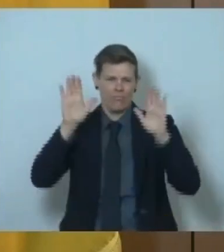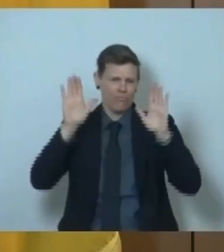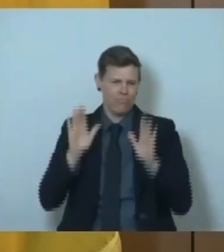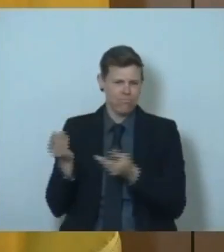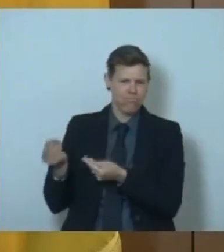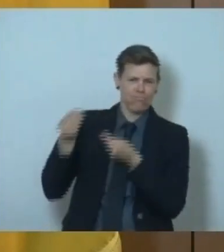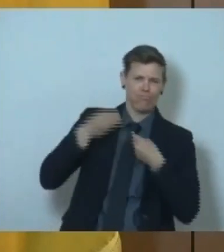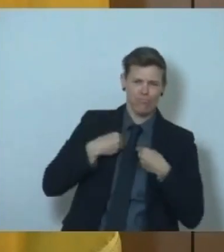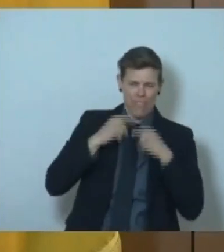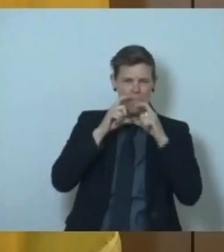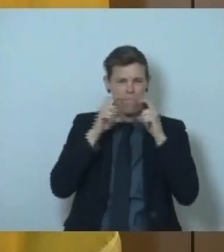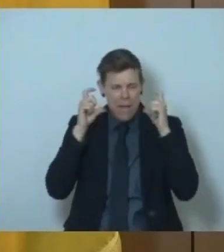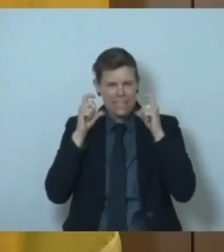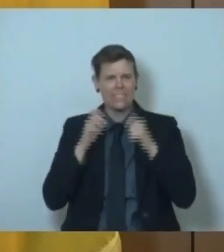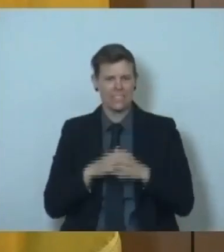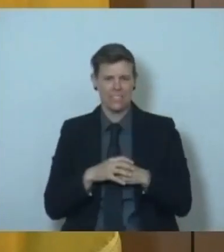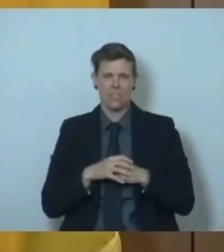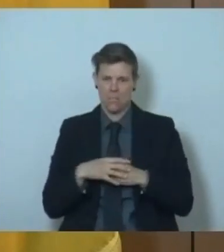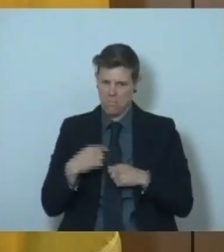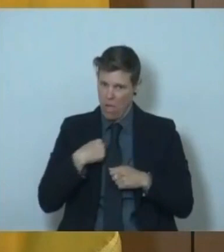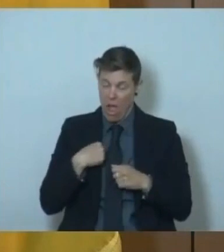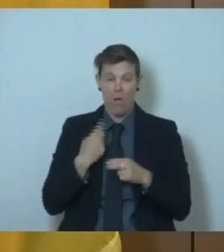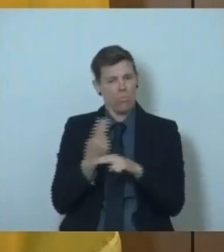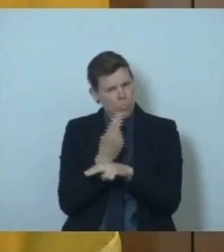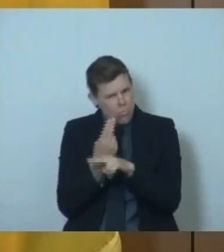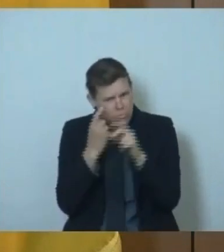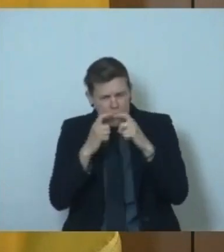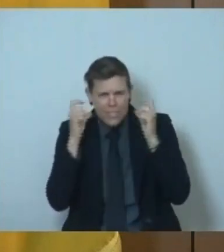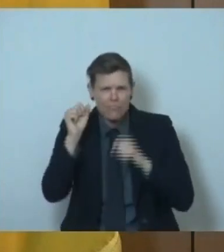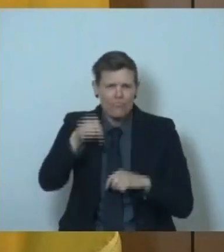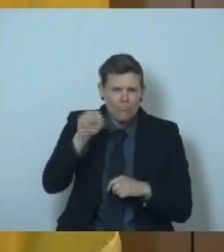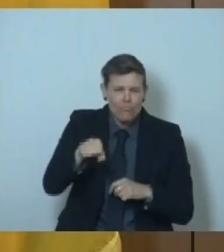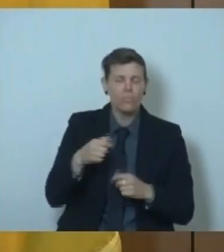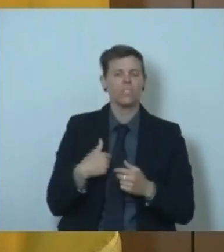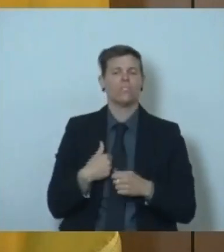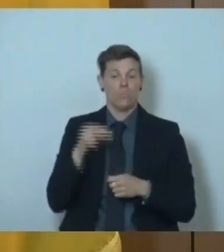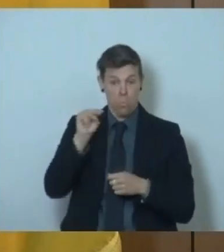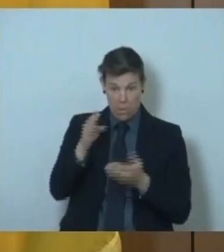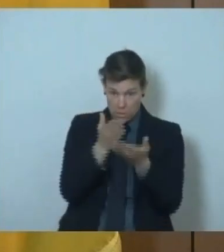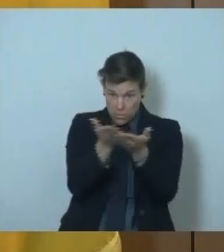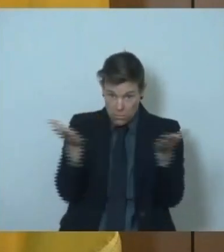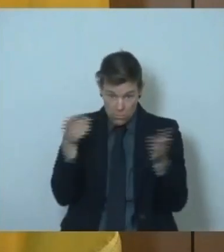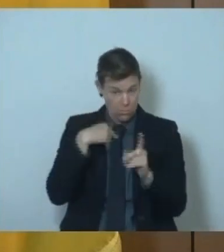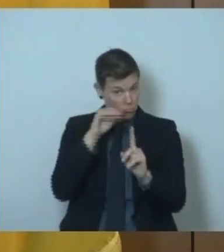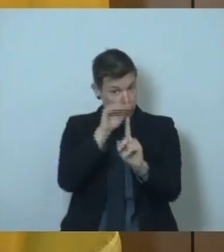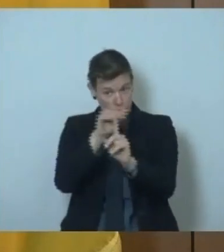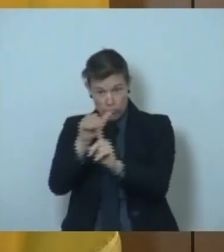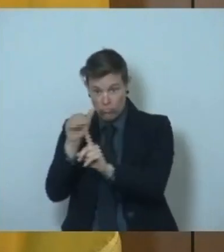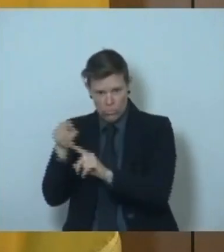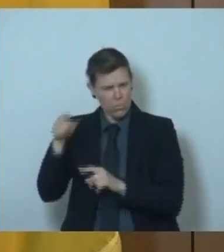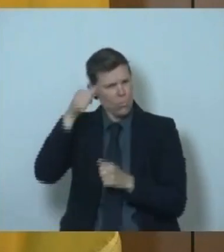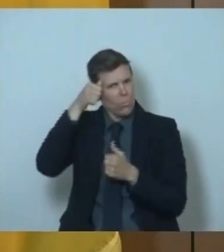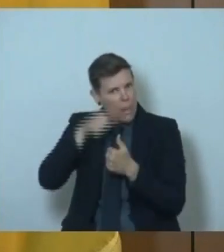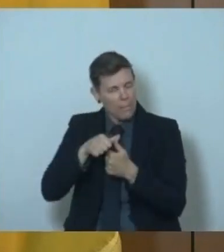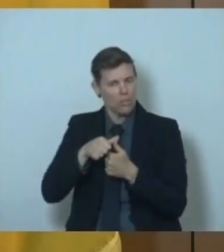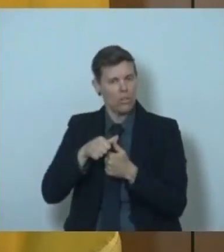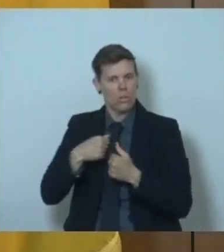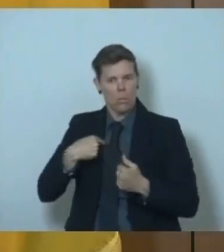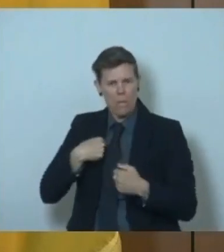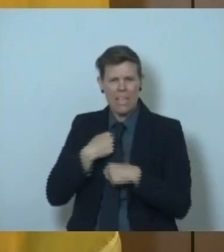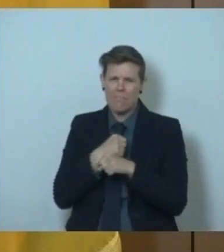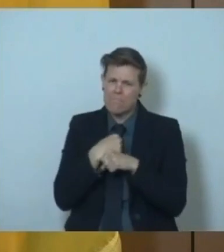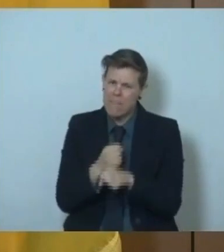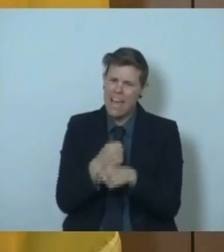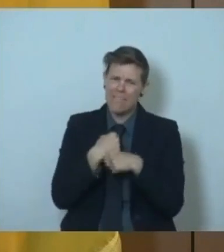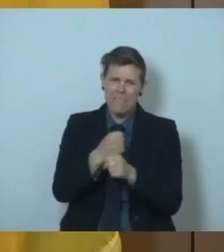and wear them. And New Mexicans, remember that we are making thousands of masks and working diligently to get them out